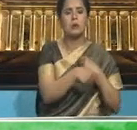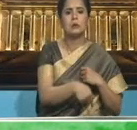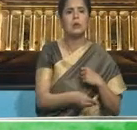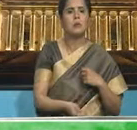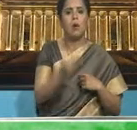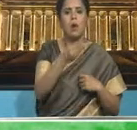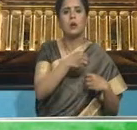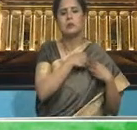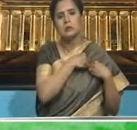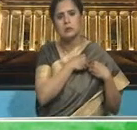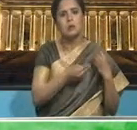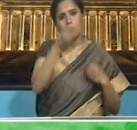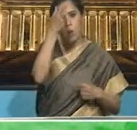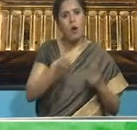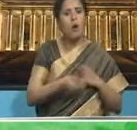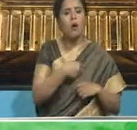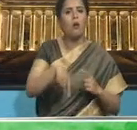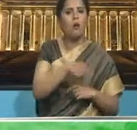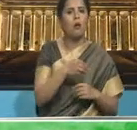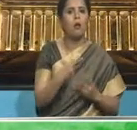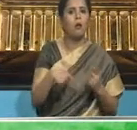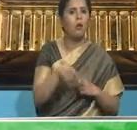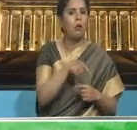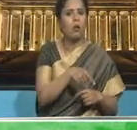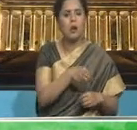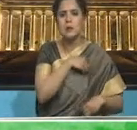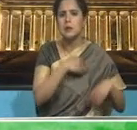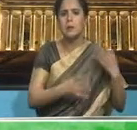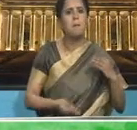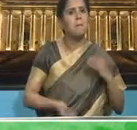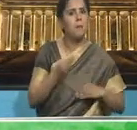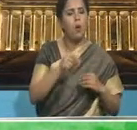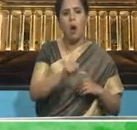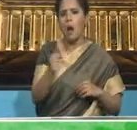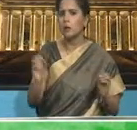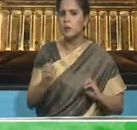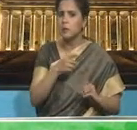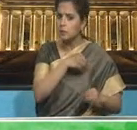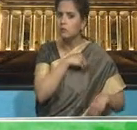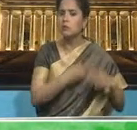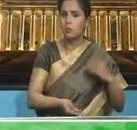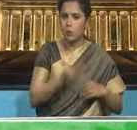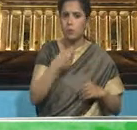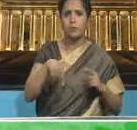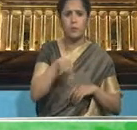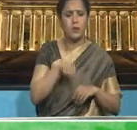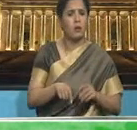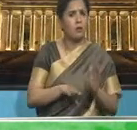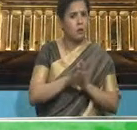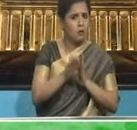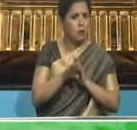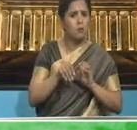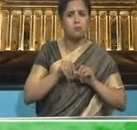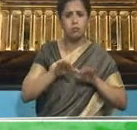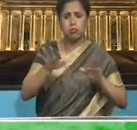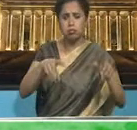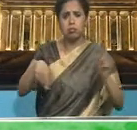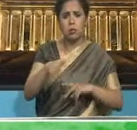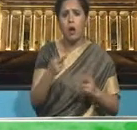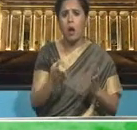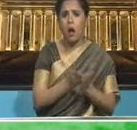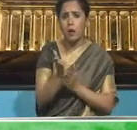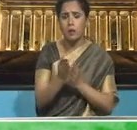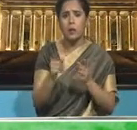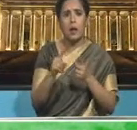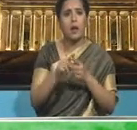of global warming more than others. Developing and popularizing alternative sources of